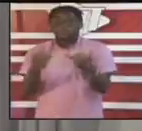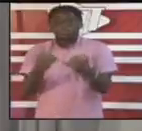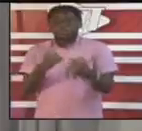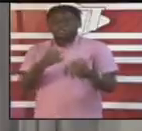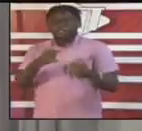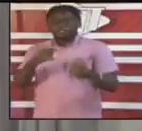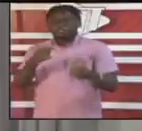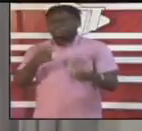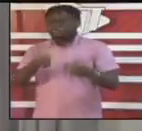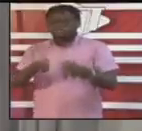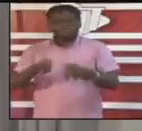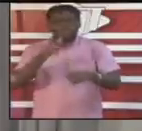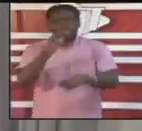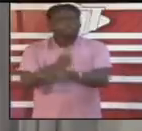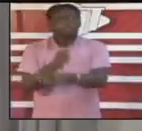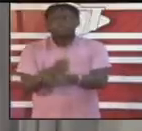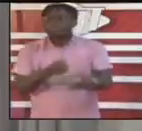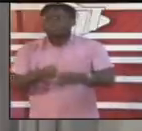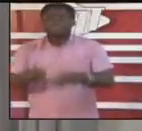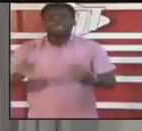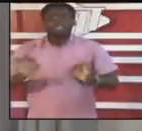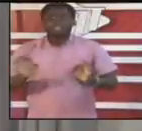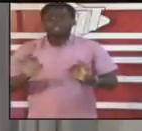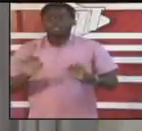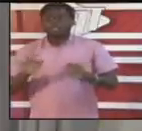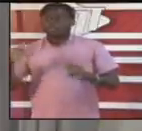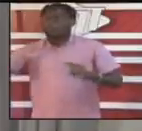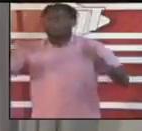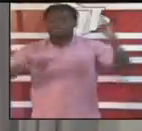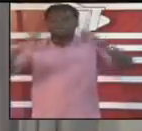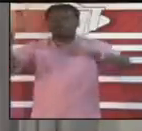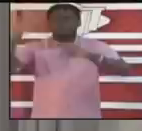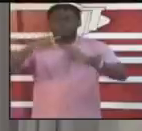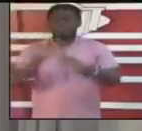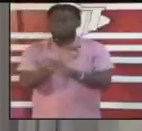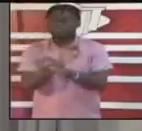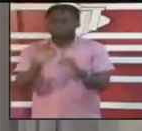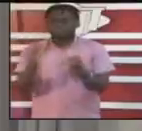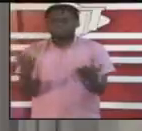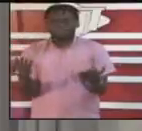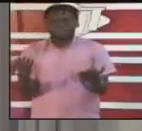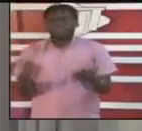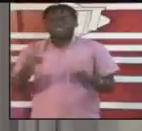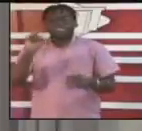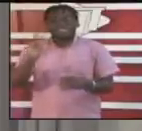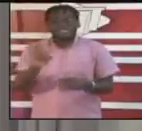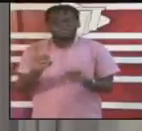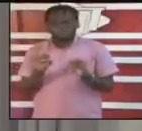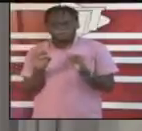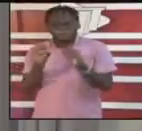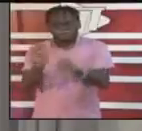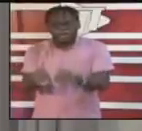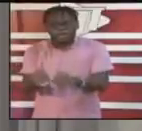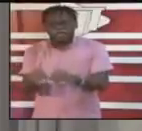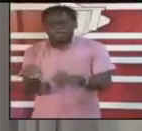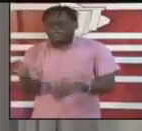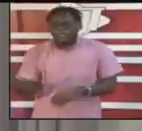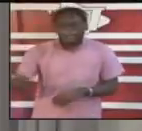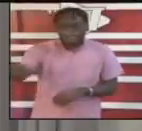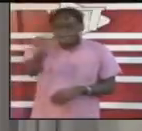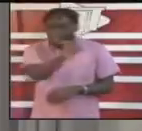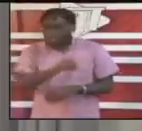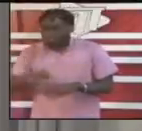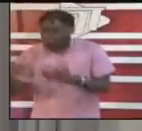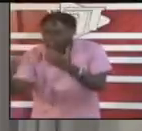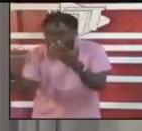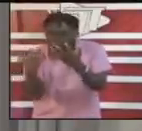and Tobago. But it has to be contextualized once again in what is happening globally. And I